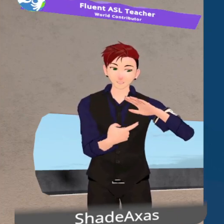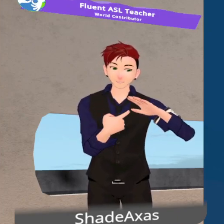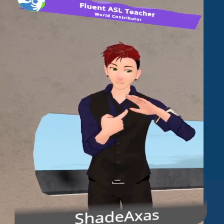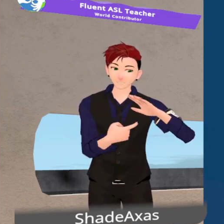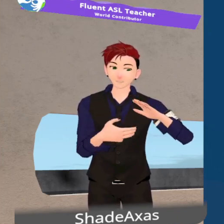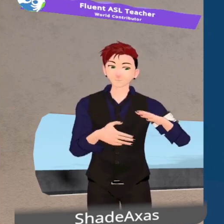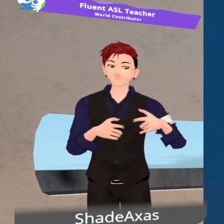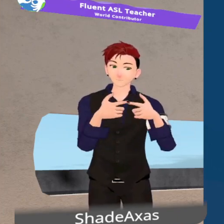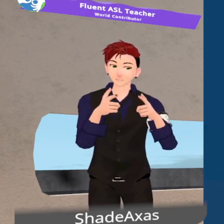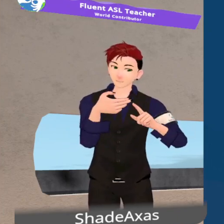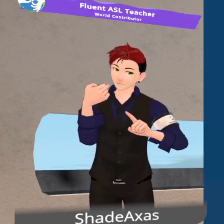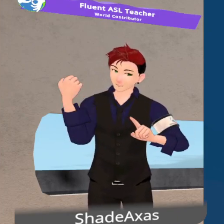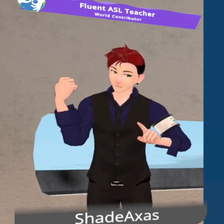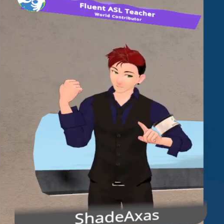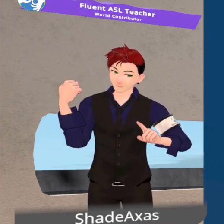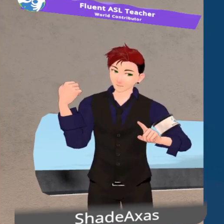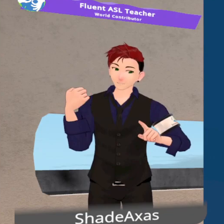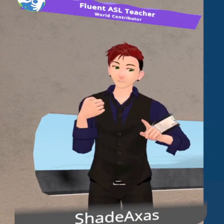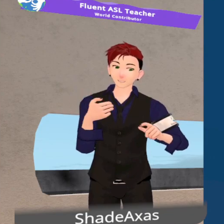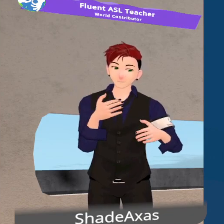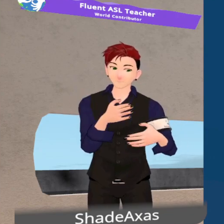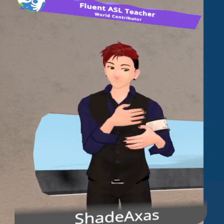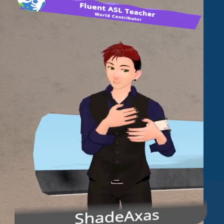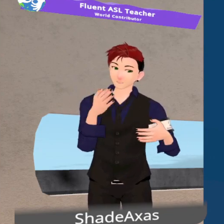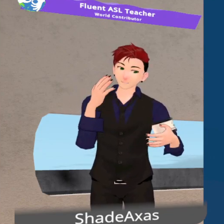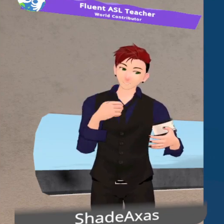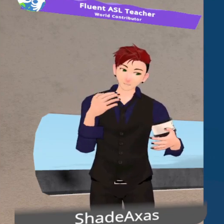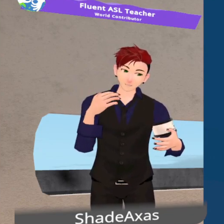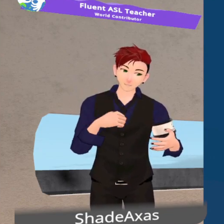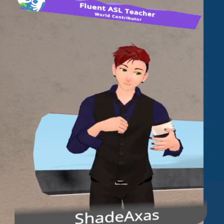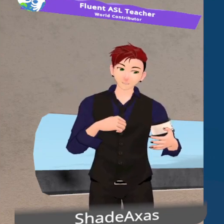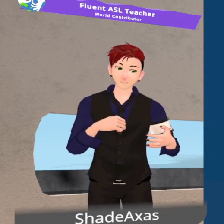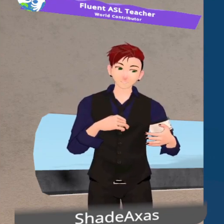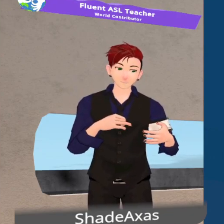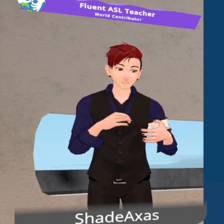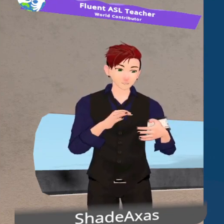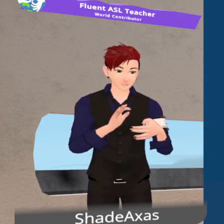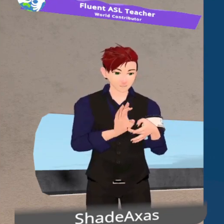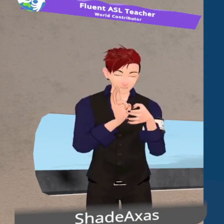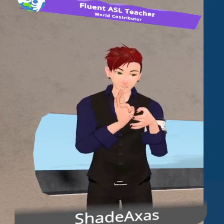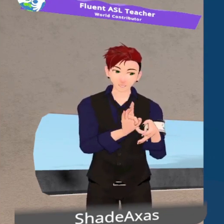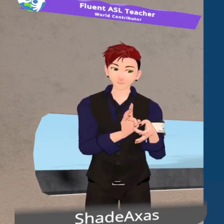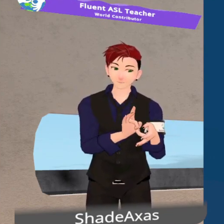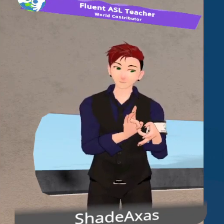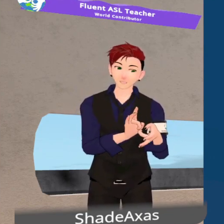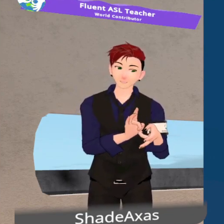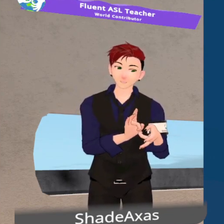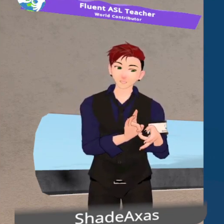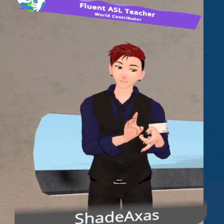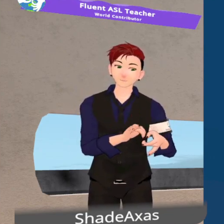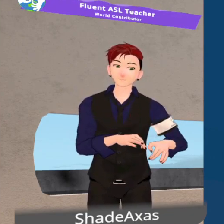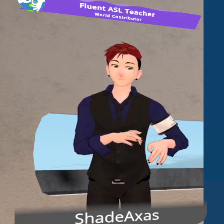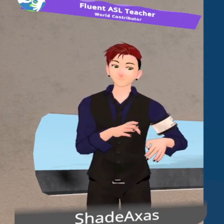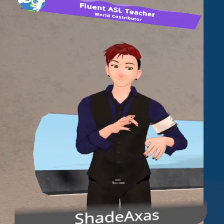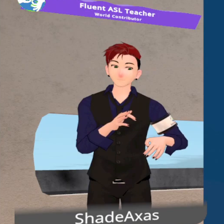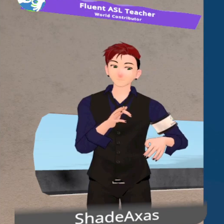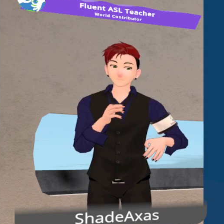with isolation and language deprivation. They have that shared experience and that really like tight